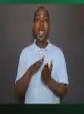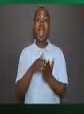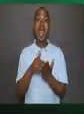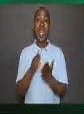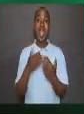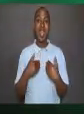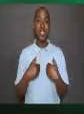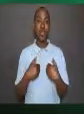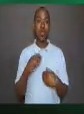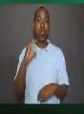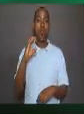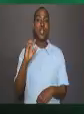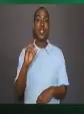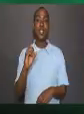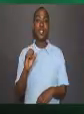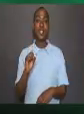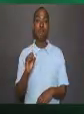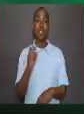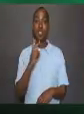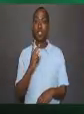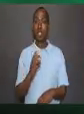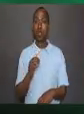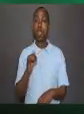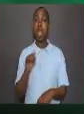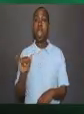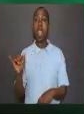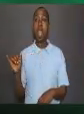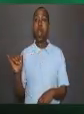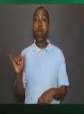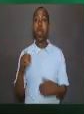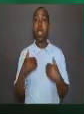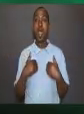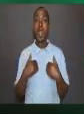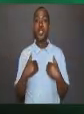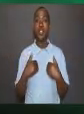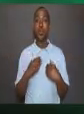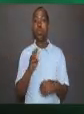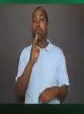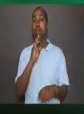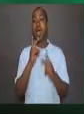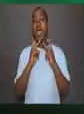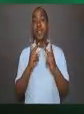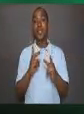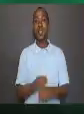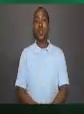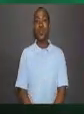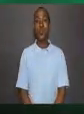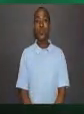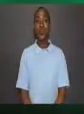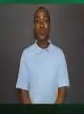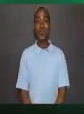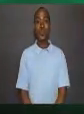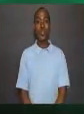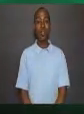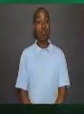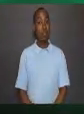copper sulfate, and the yellow circles represent water. As you